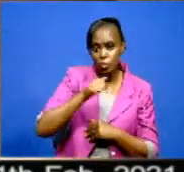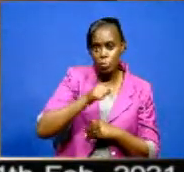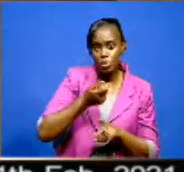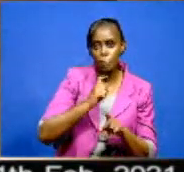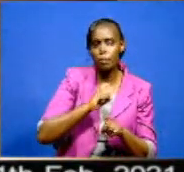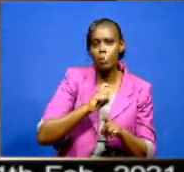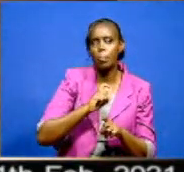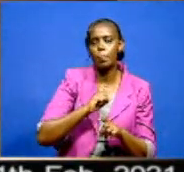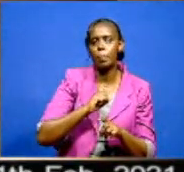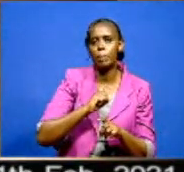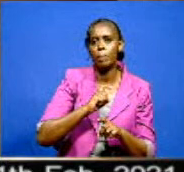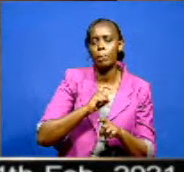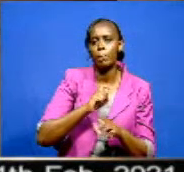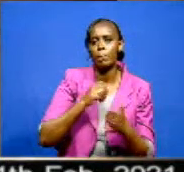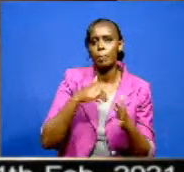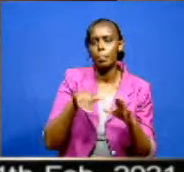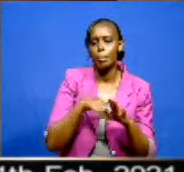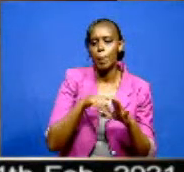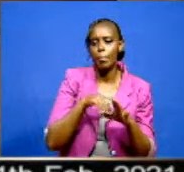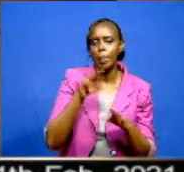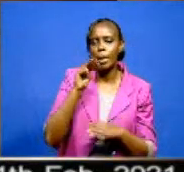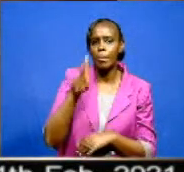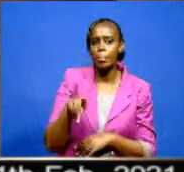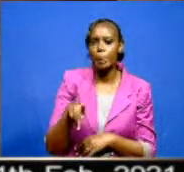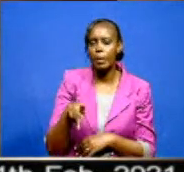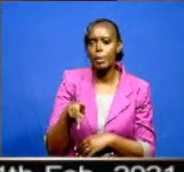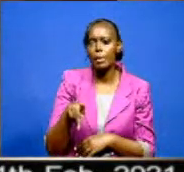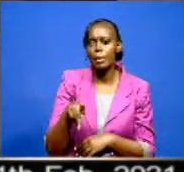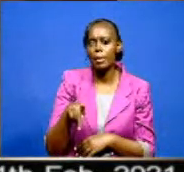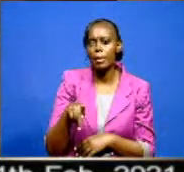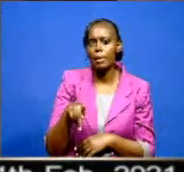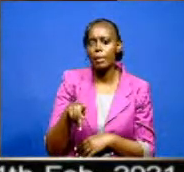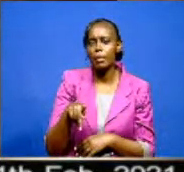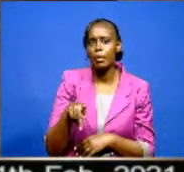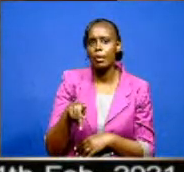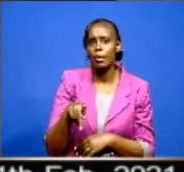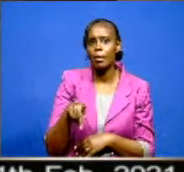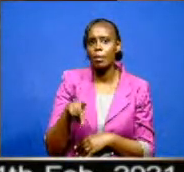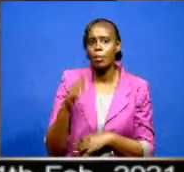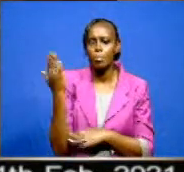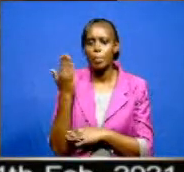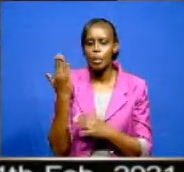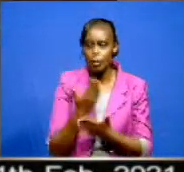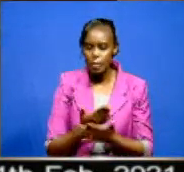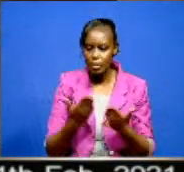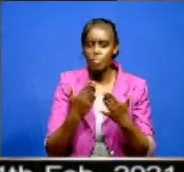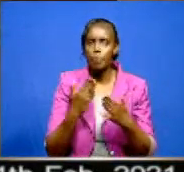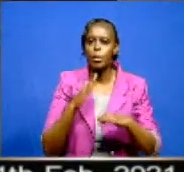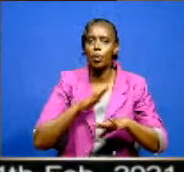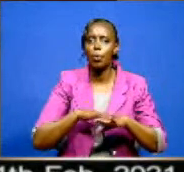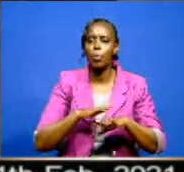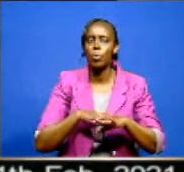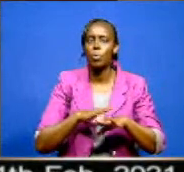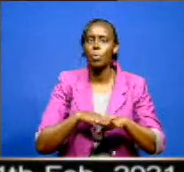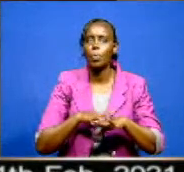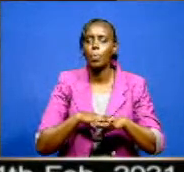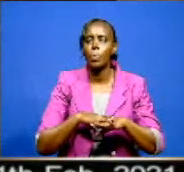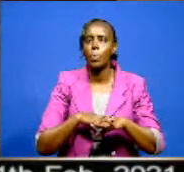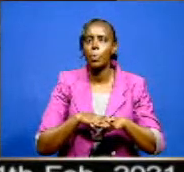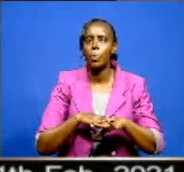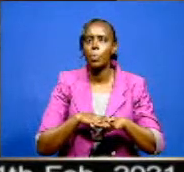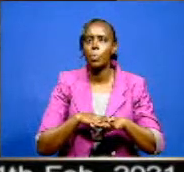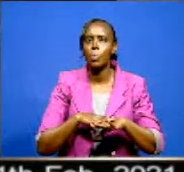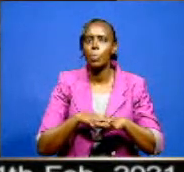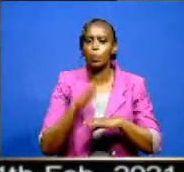a Member of Parliament, Sawa, who was presenting something on a